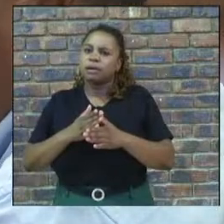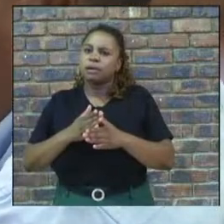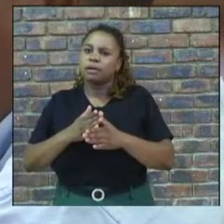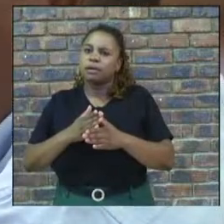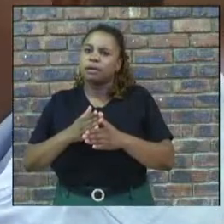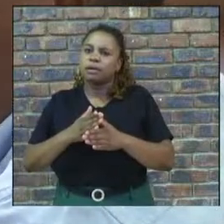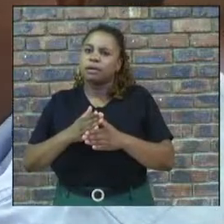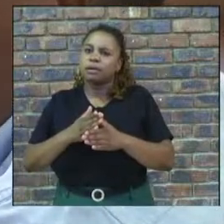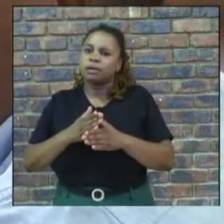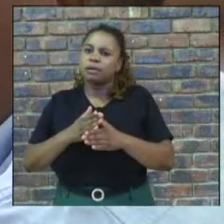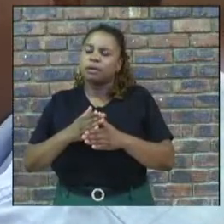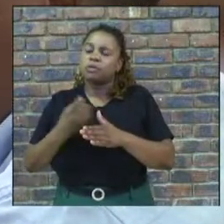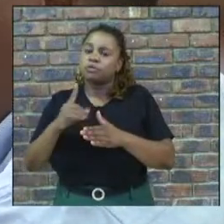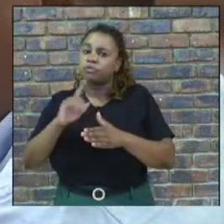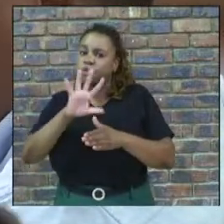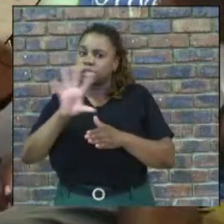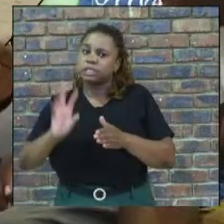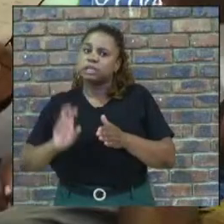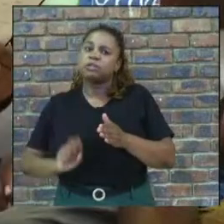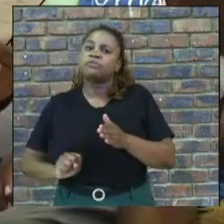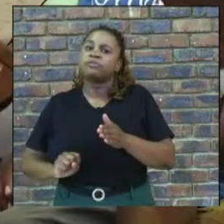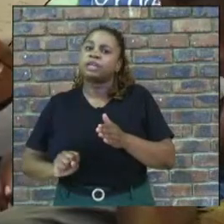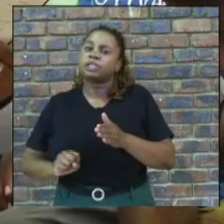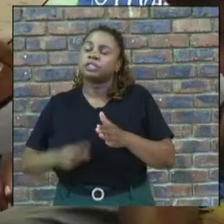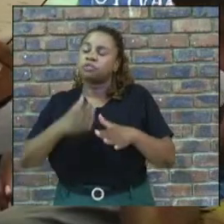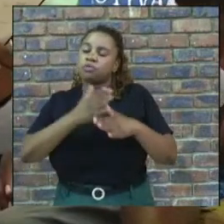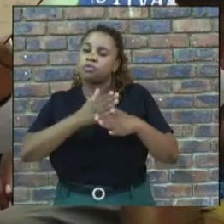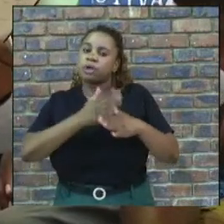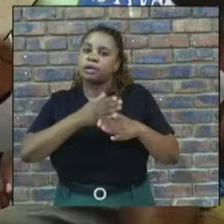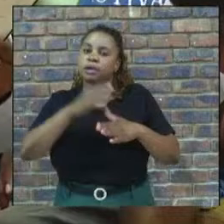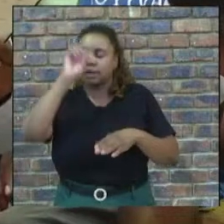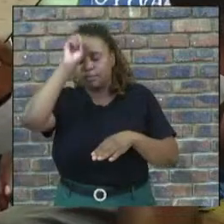the mining value chain.